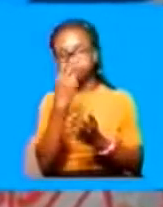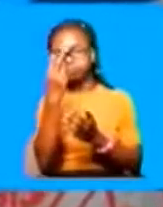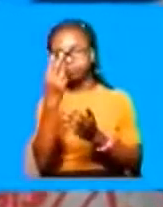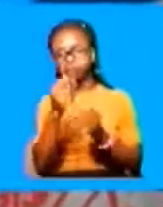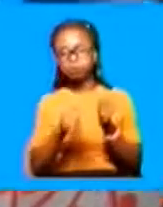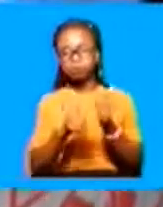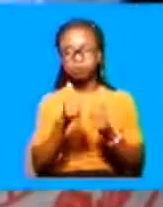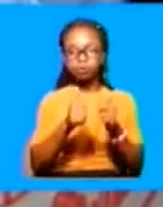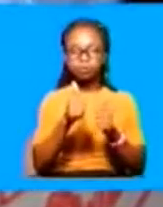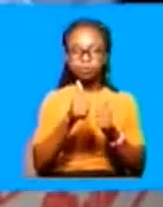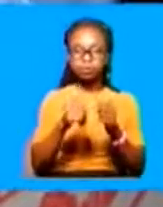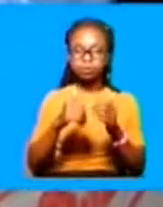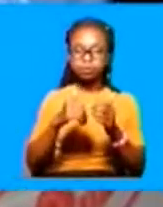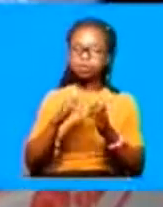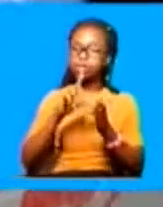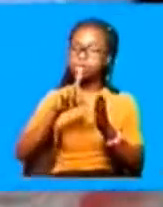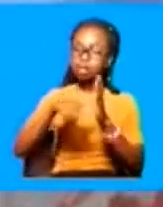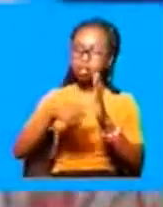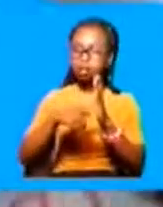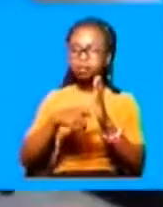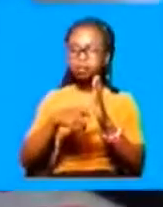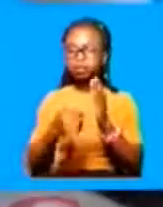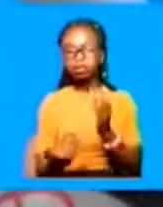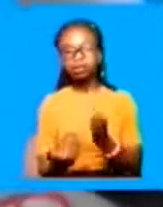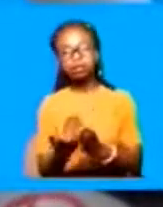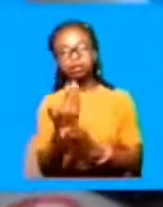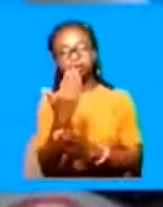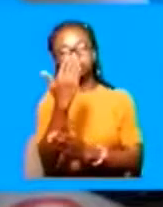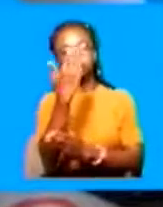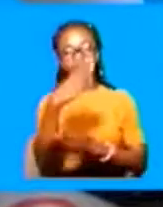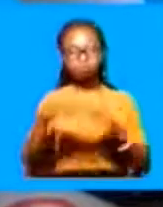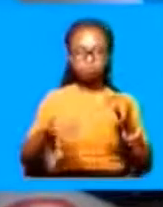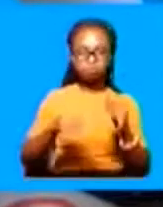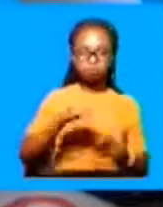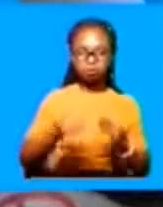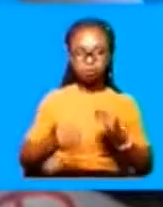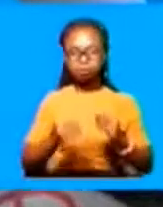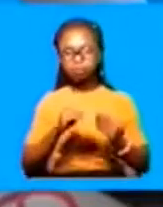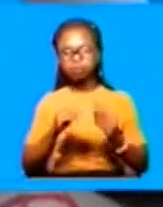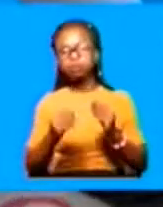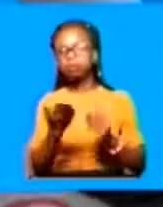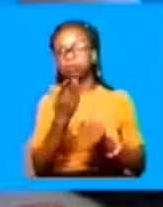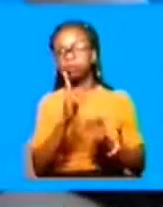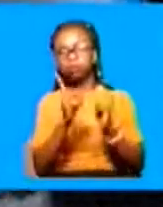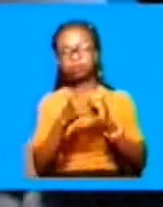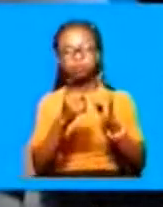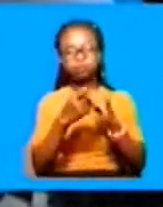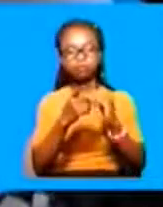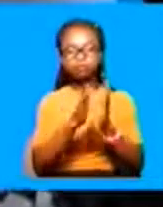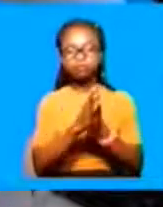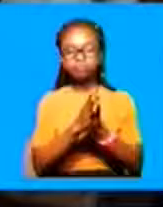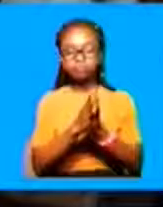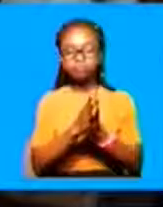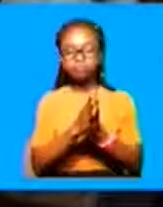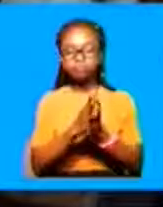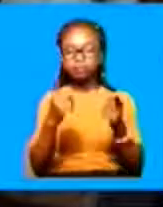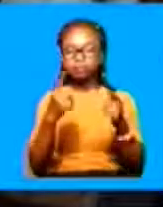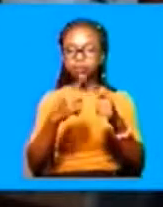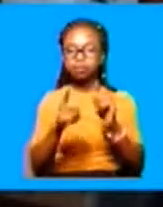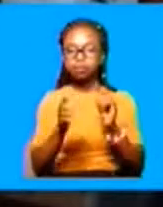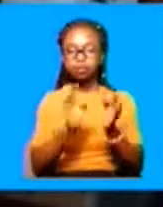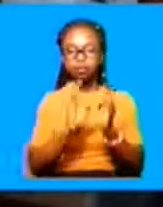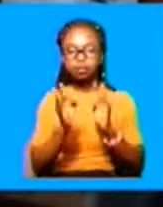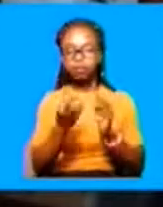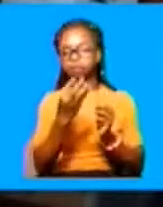manyalo miyo bang'e koro dongo to yudo ni ong'ol e mopogore opogore. Sana ka